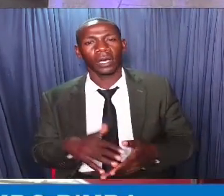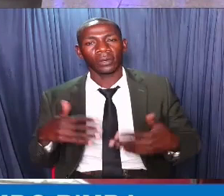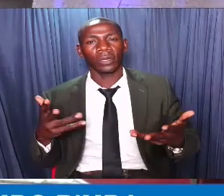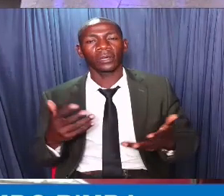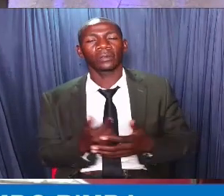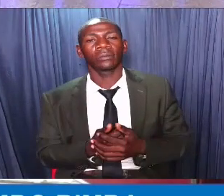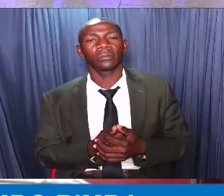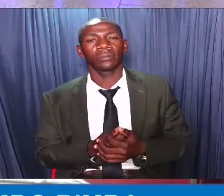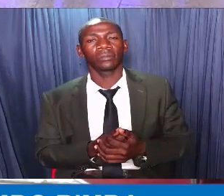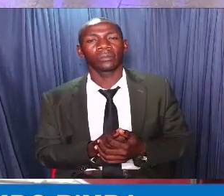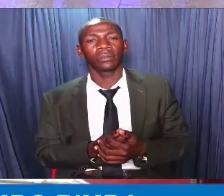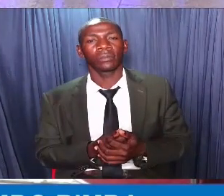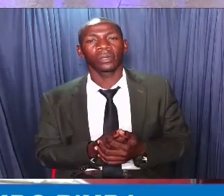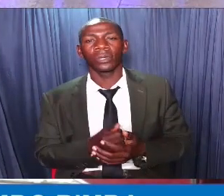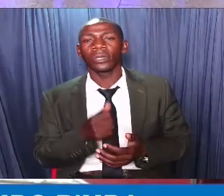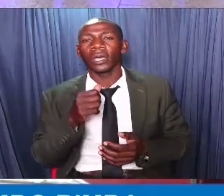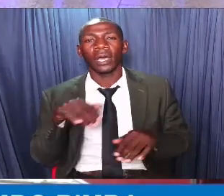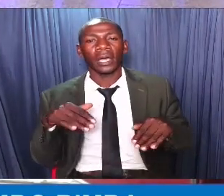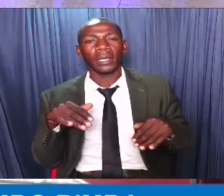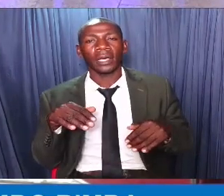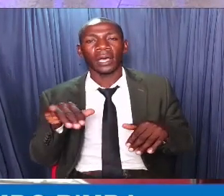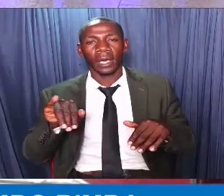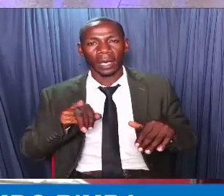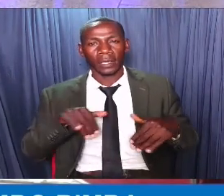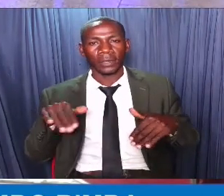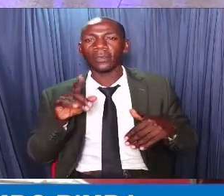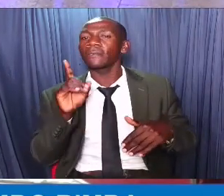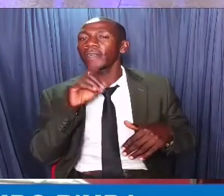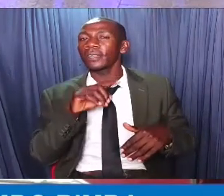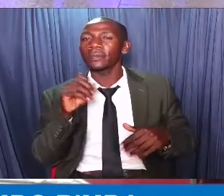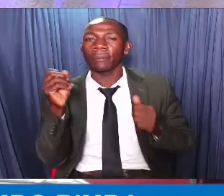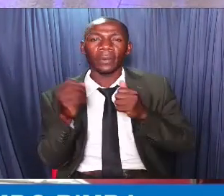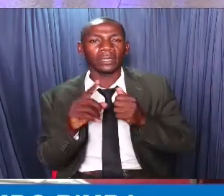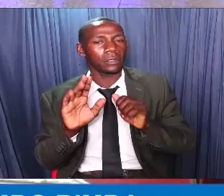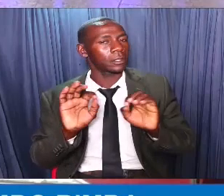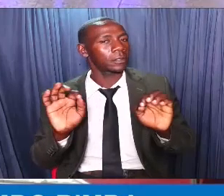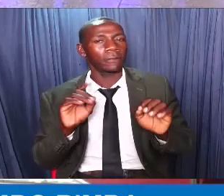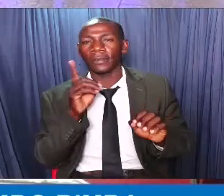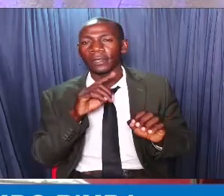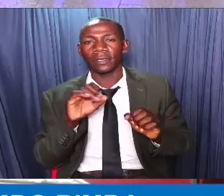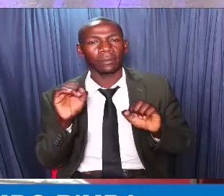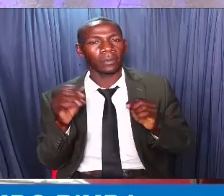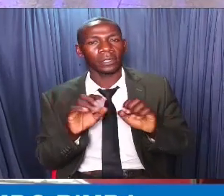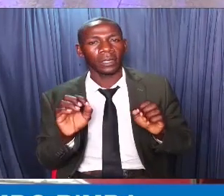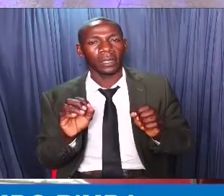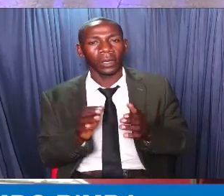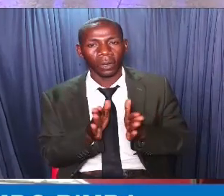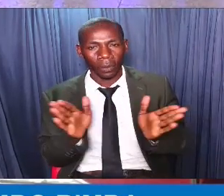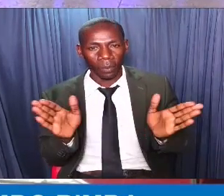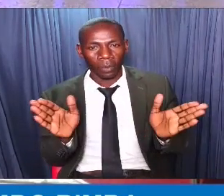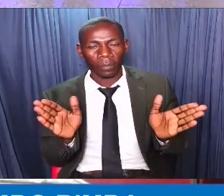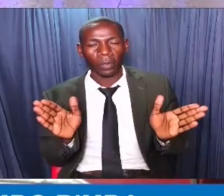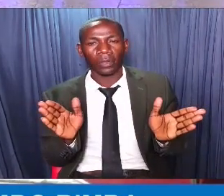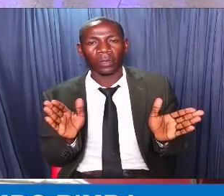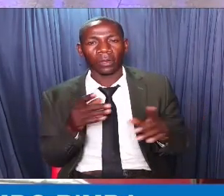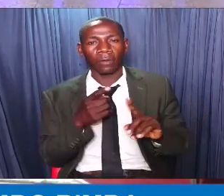Hallelujah. Hallelujah. Basi haukumaliza mwezi mbili. So it didn't end, a month didn't end. Kweli kwa tokea mlango. Truly a door